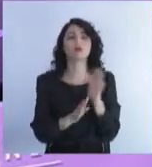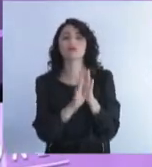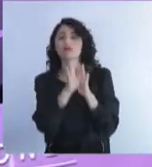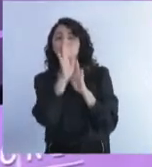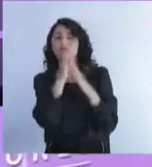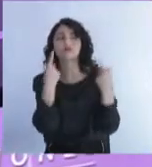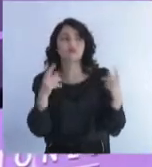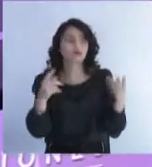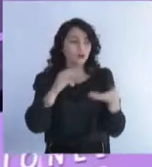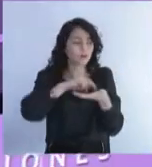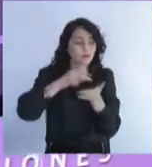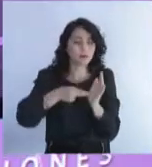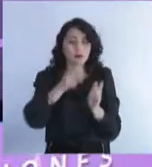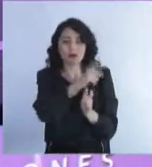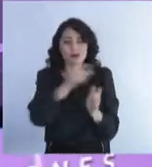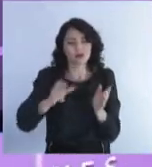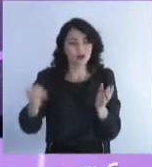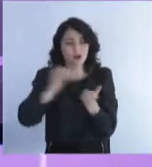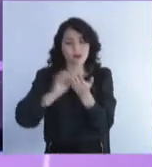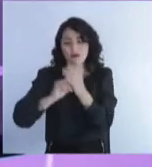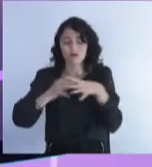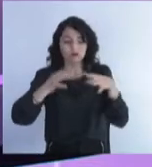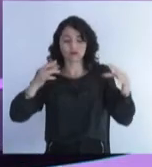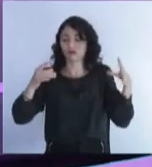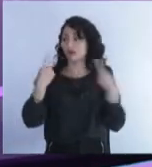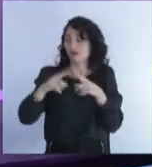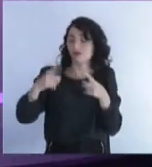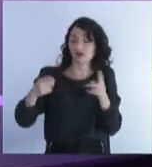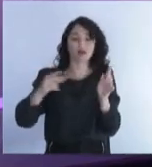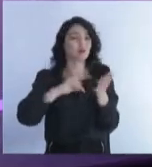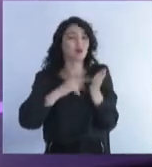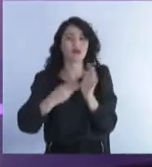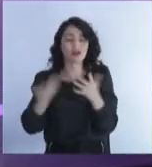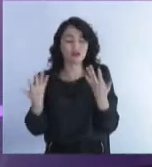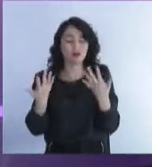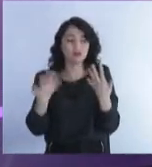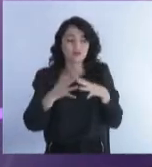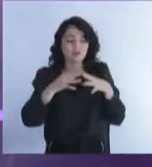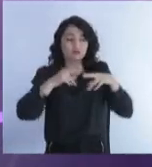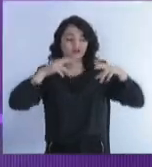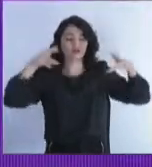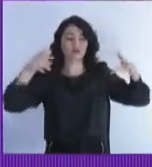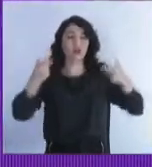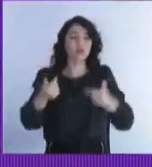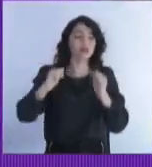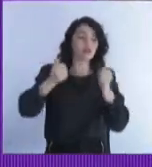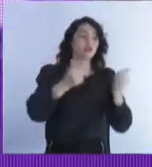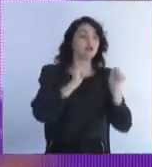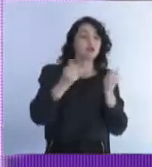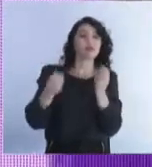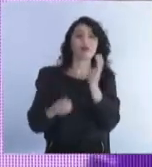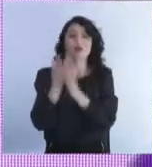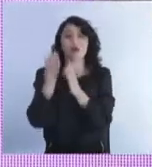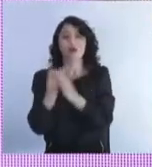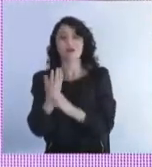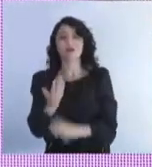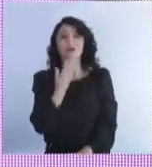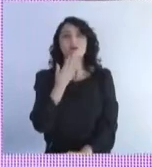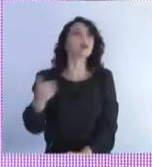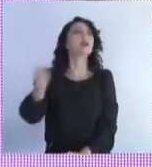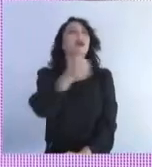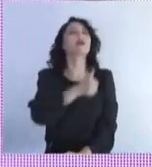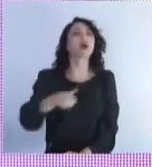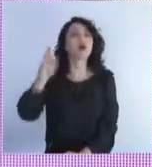una a las otras y finalmente nos enfrentamos cada vez más rápido a mayores desafíos. Les queremos recordar a todos los que están participando